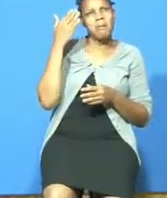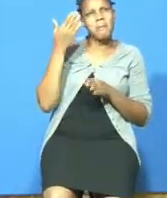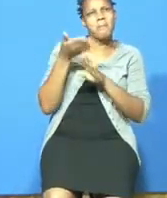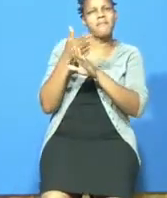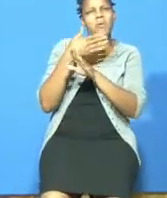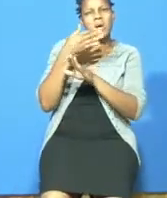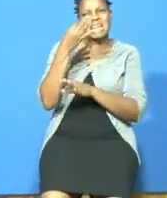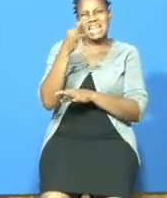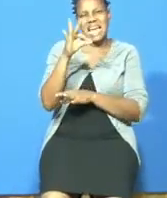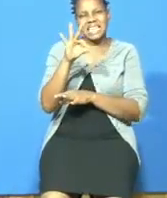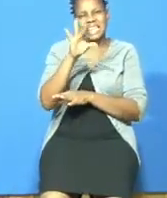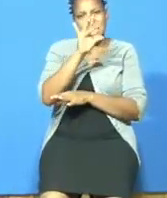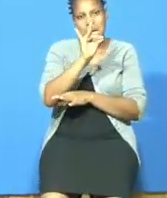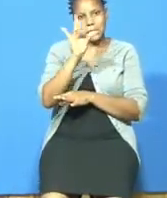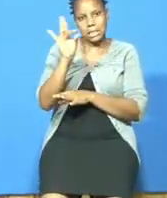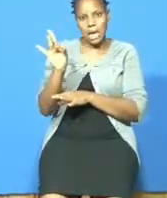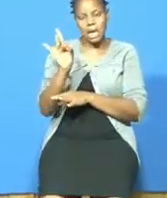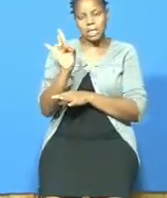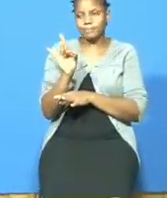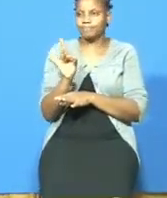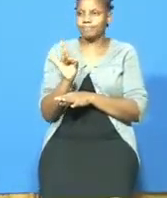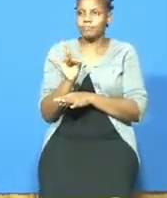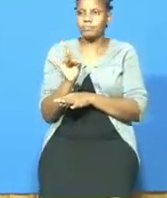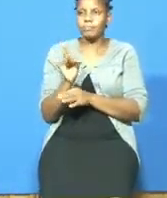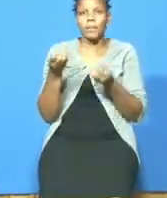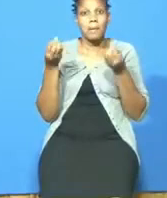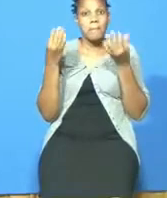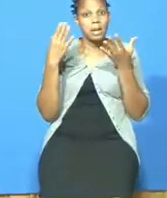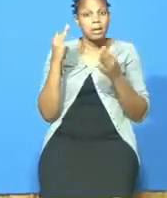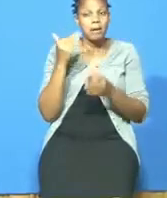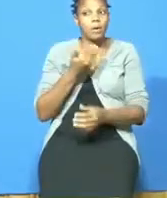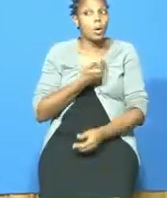1988, many of us were